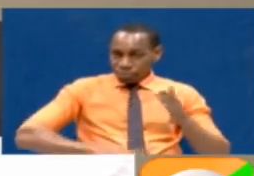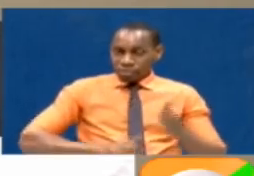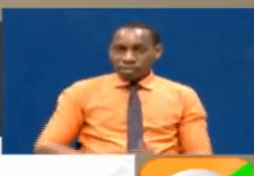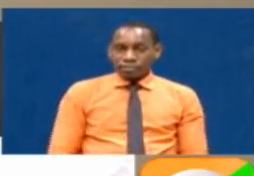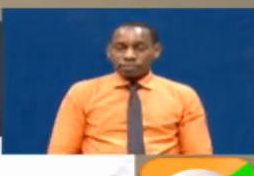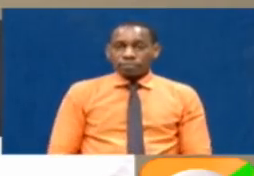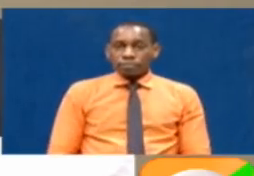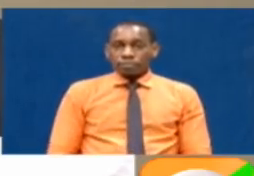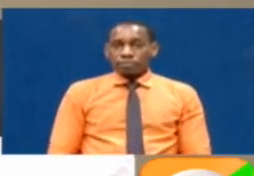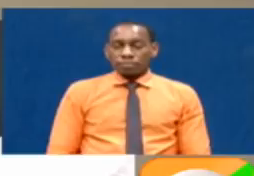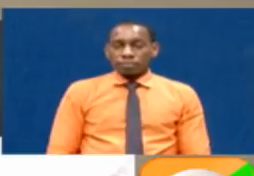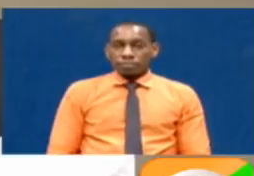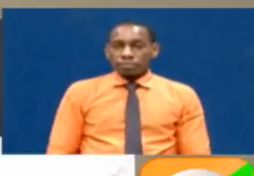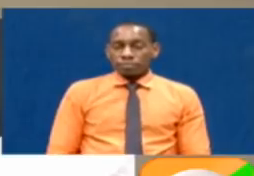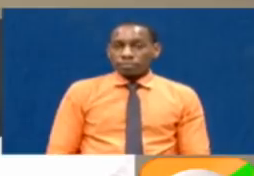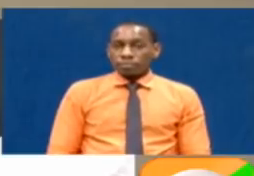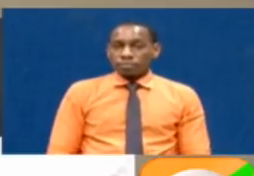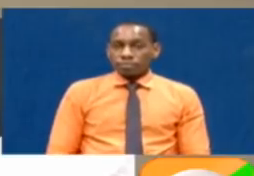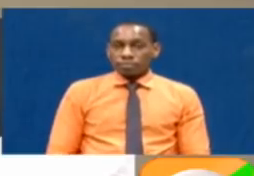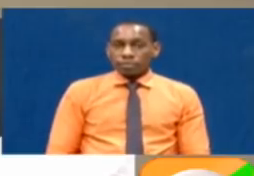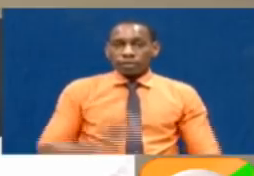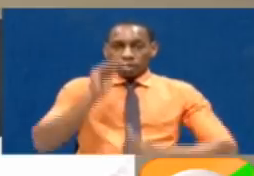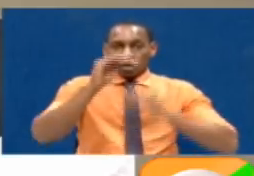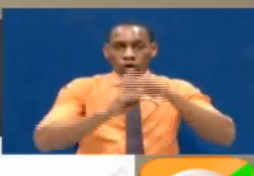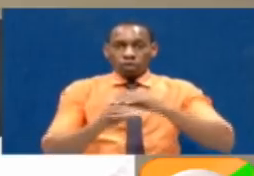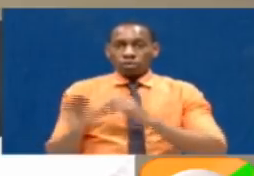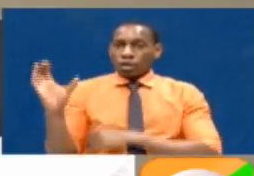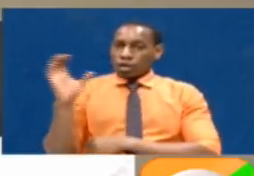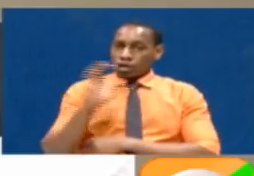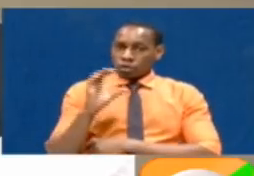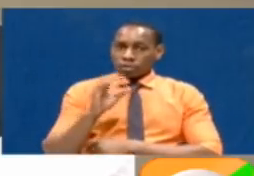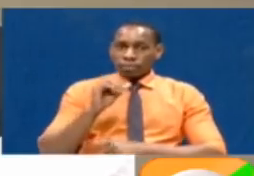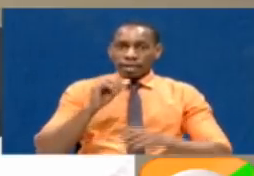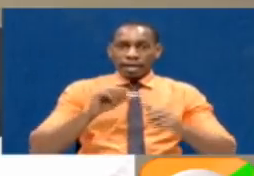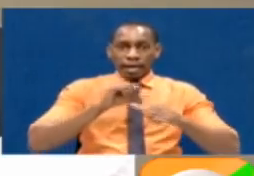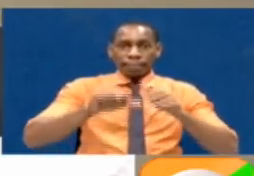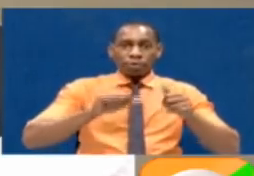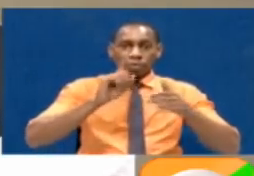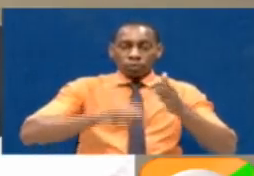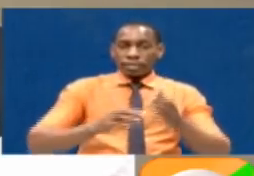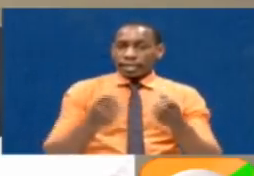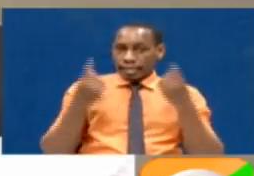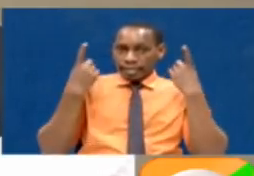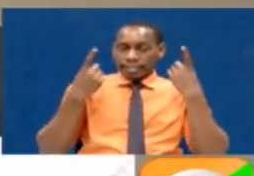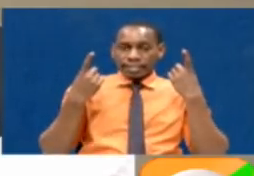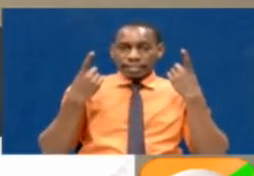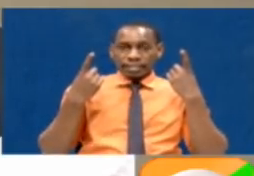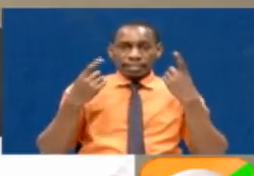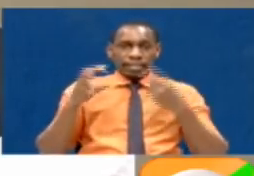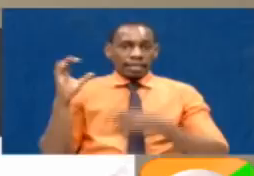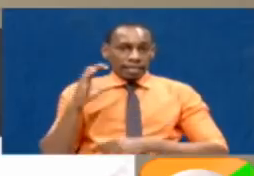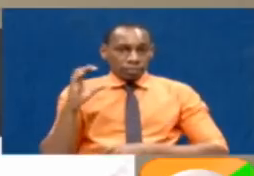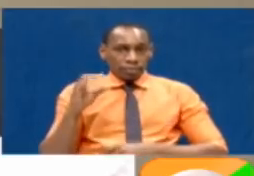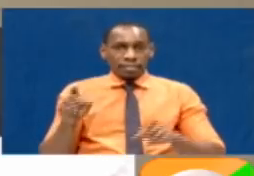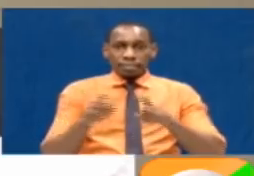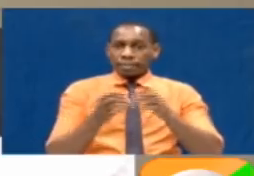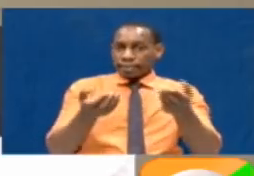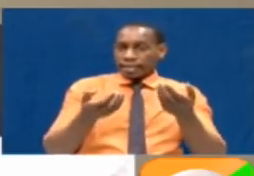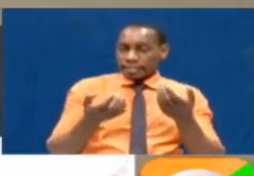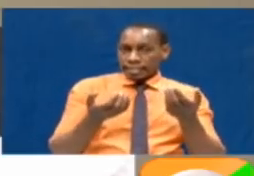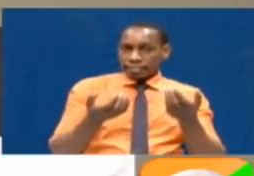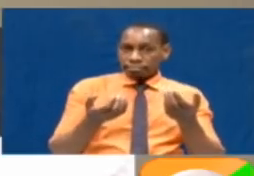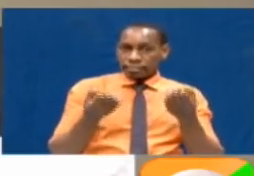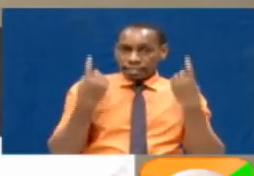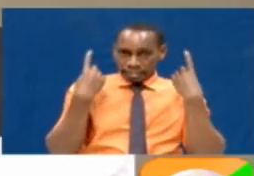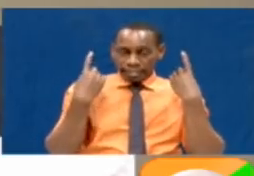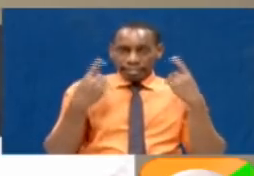Jeff, is they are all consumers. It is about understanding customers understanding their needs.